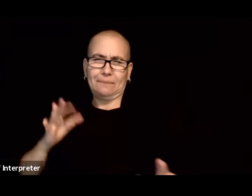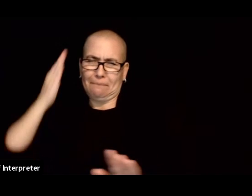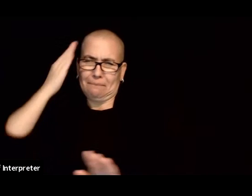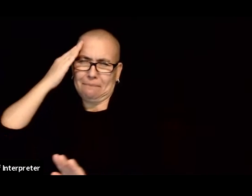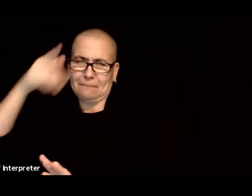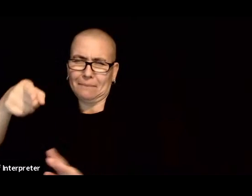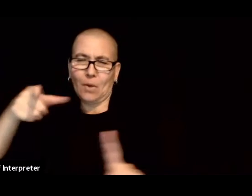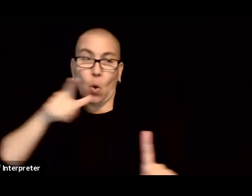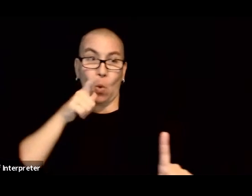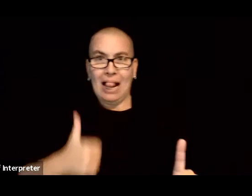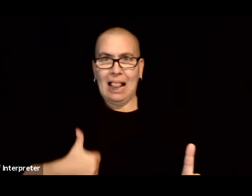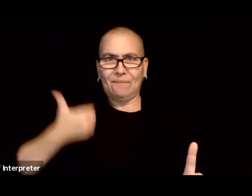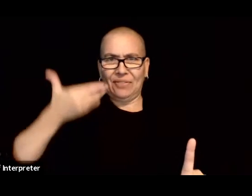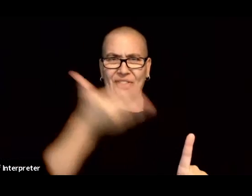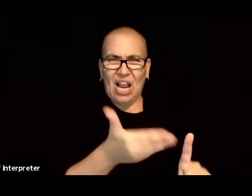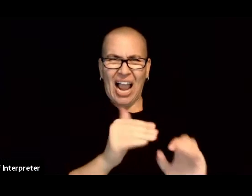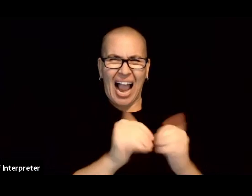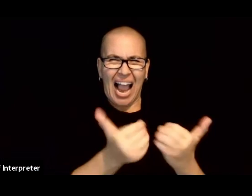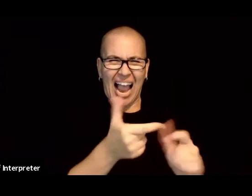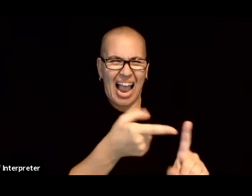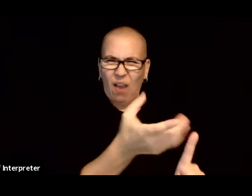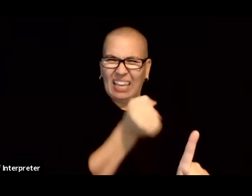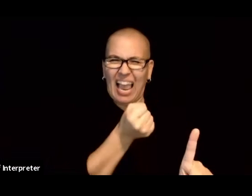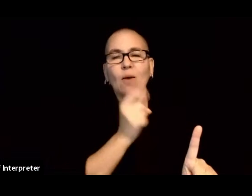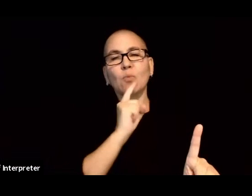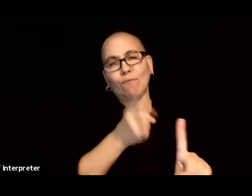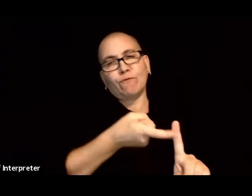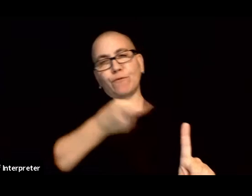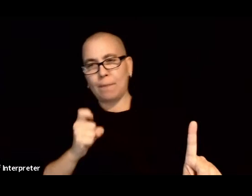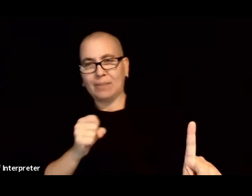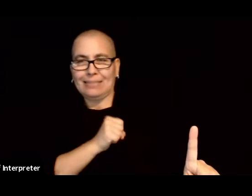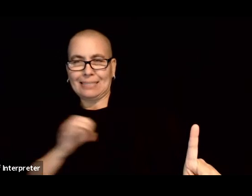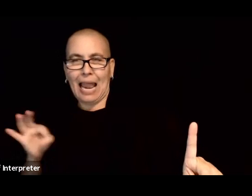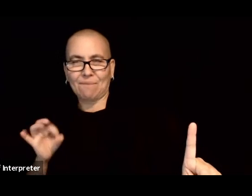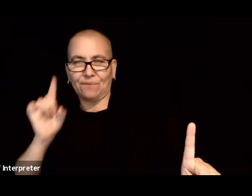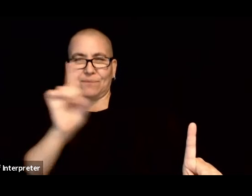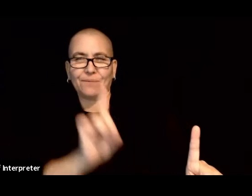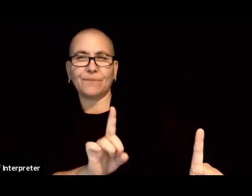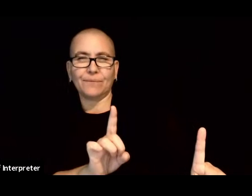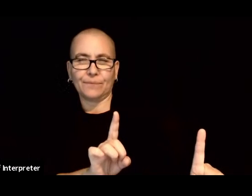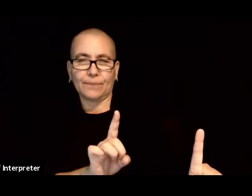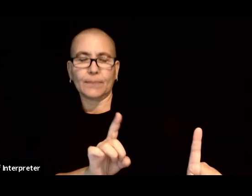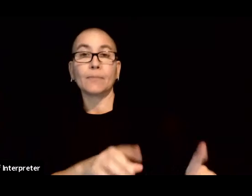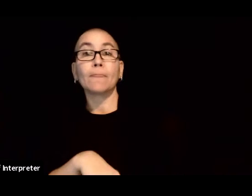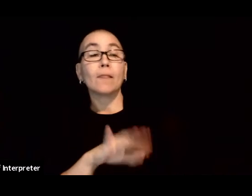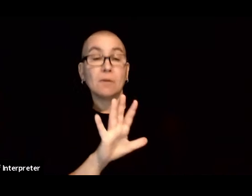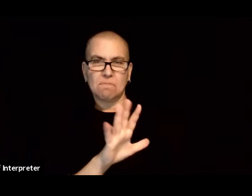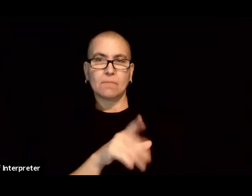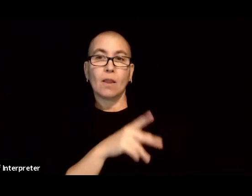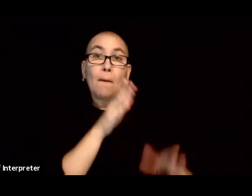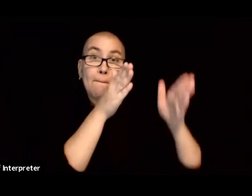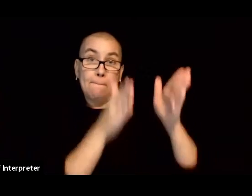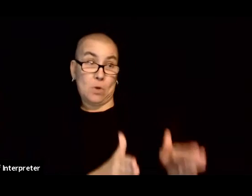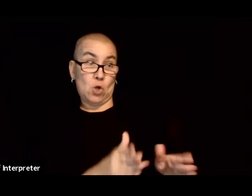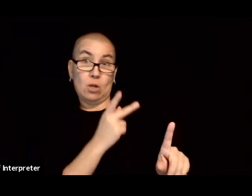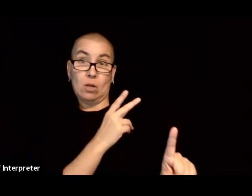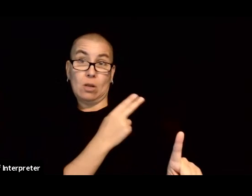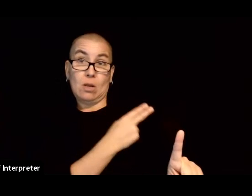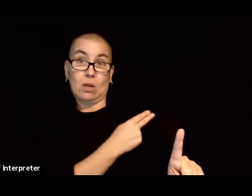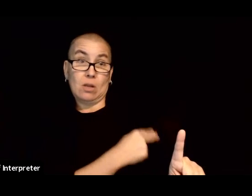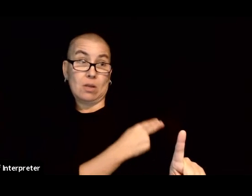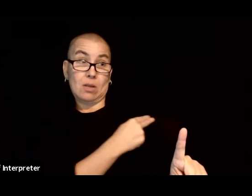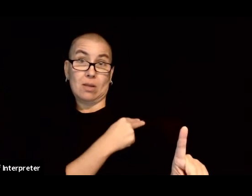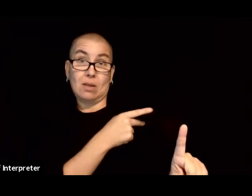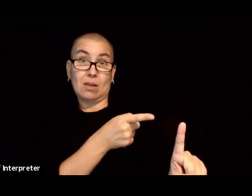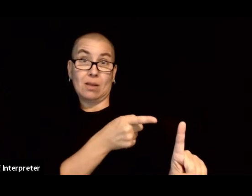they been hospitalized, had they come back to the facility? And we were able to, on several different occasions, go back and look